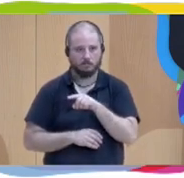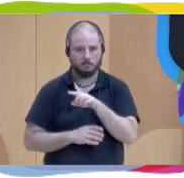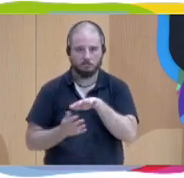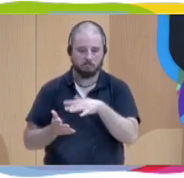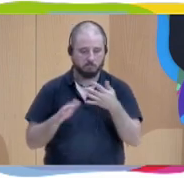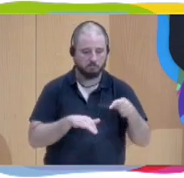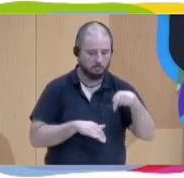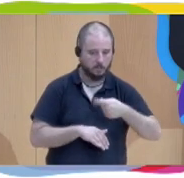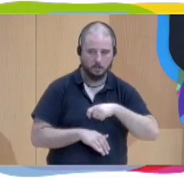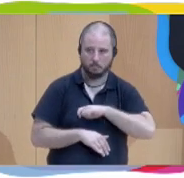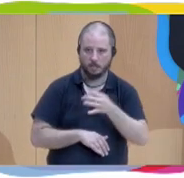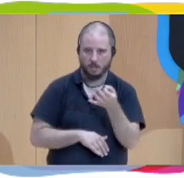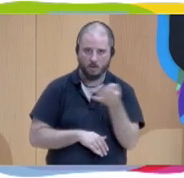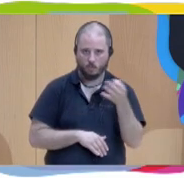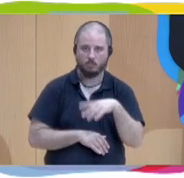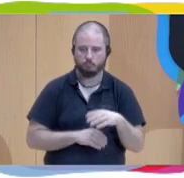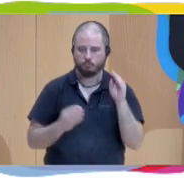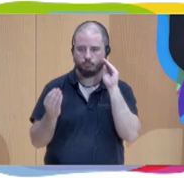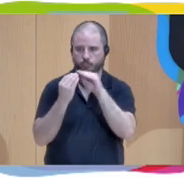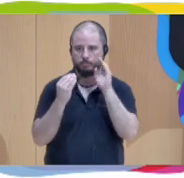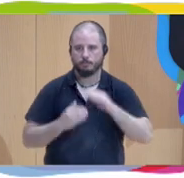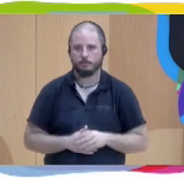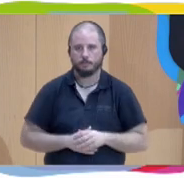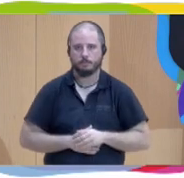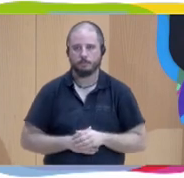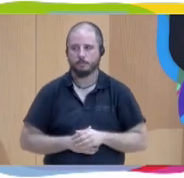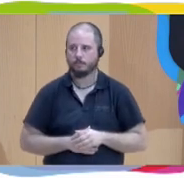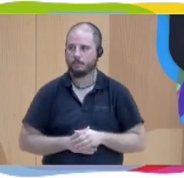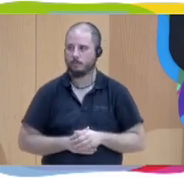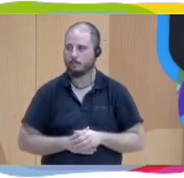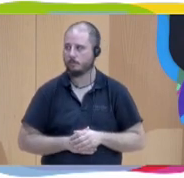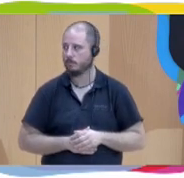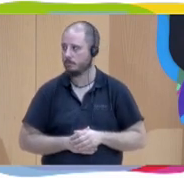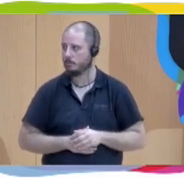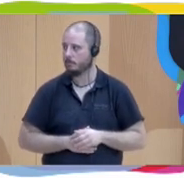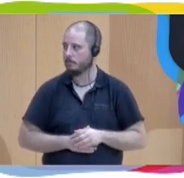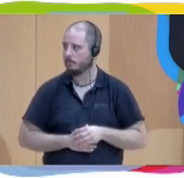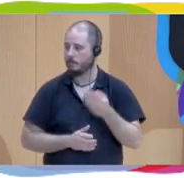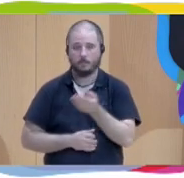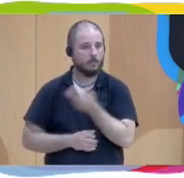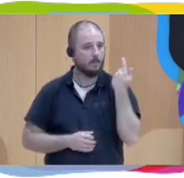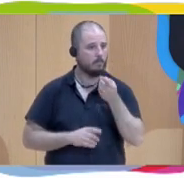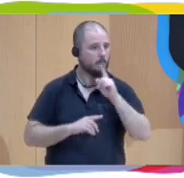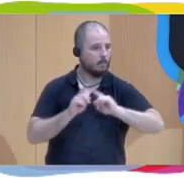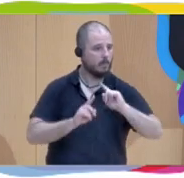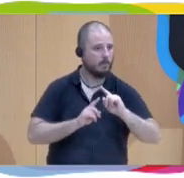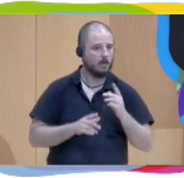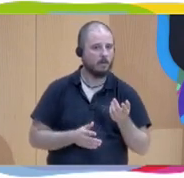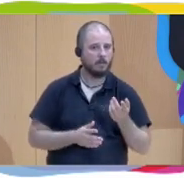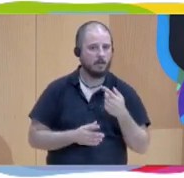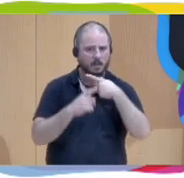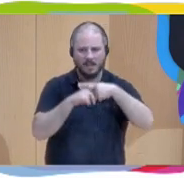trasladaban los alumnos a los que se enfrentaban en el día a día eran muy diferentes a los problemas a los que se enfrentan